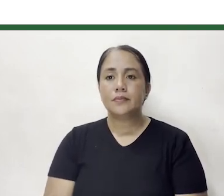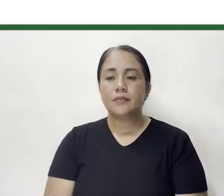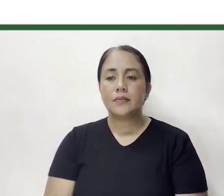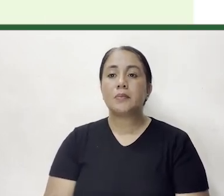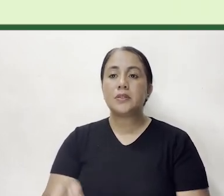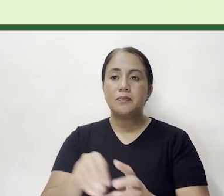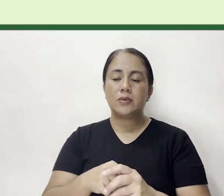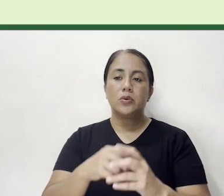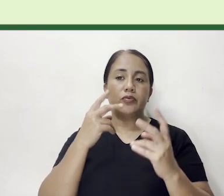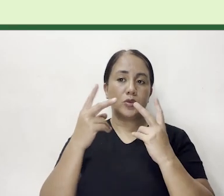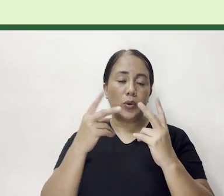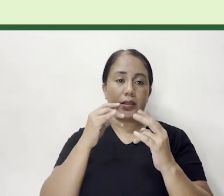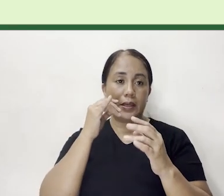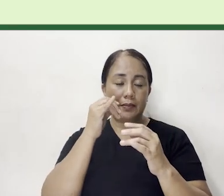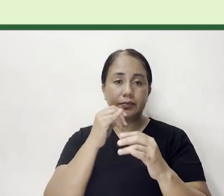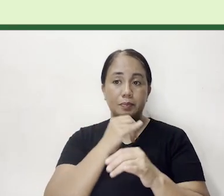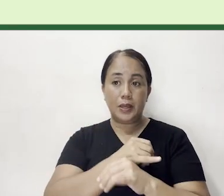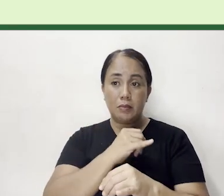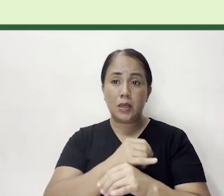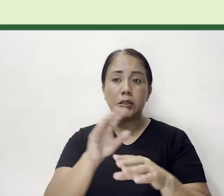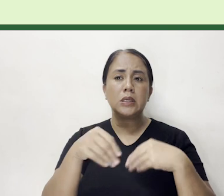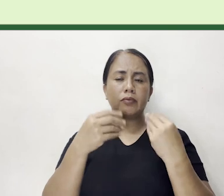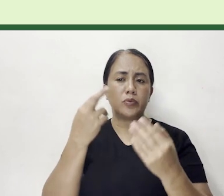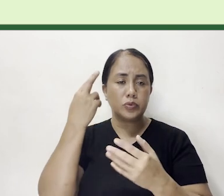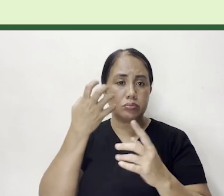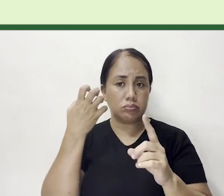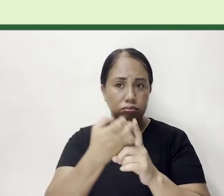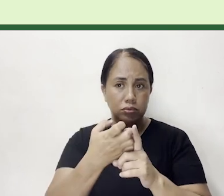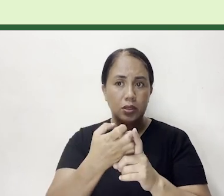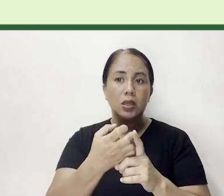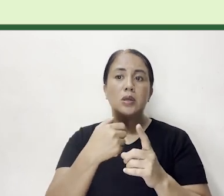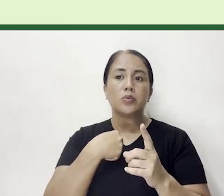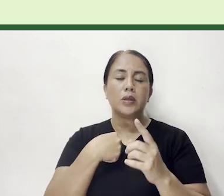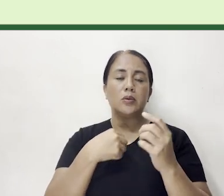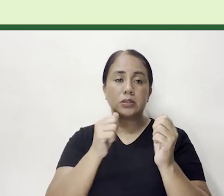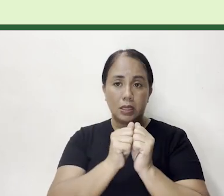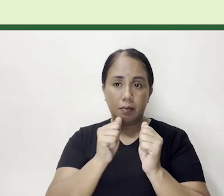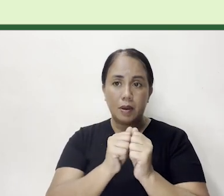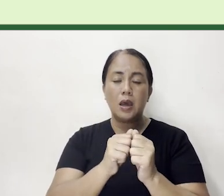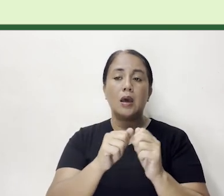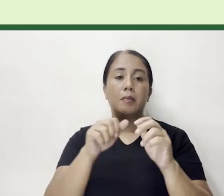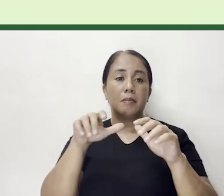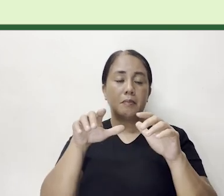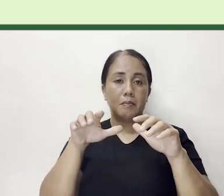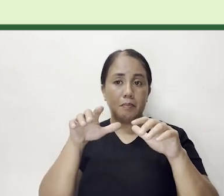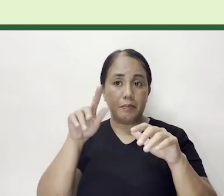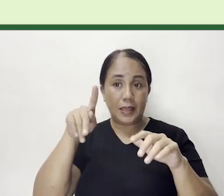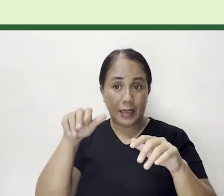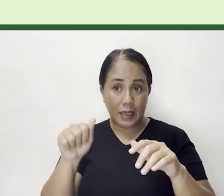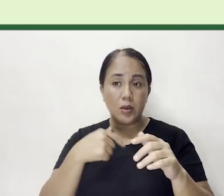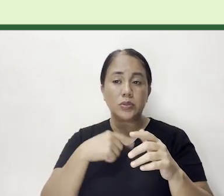Examples: a participant with visual impairment was given reasonable accommodation to be accompanied by a